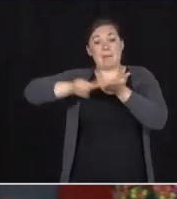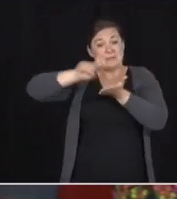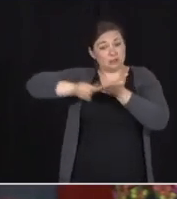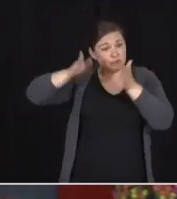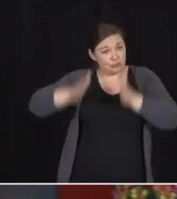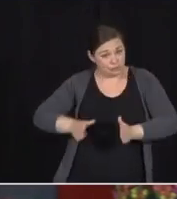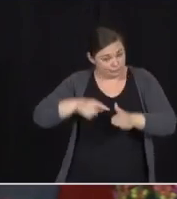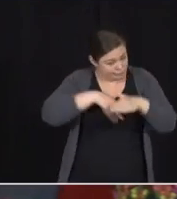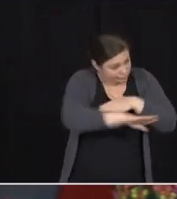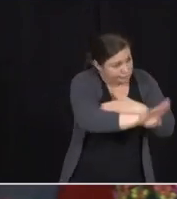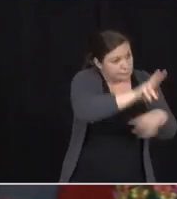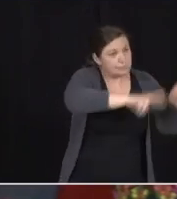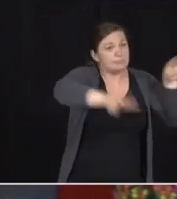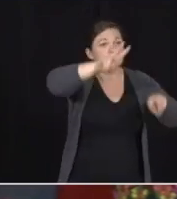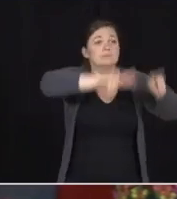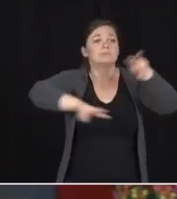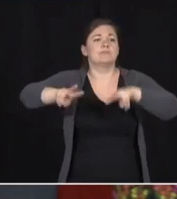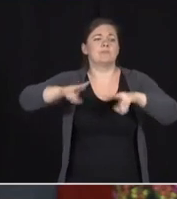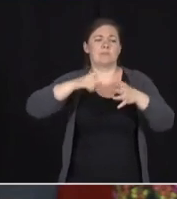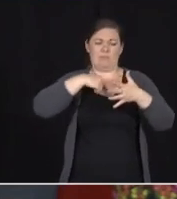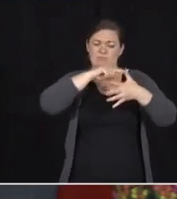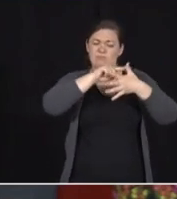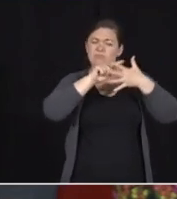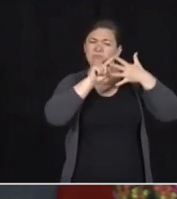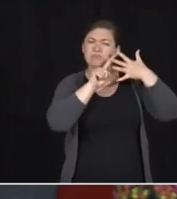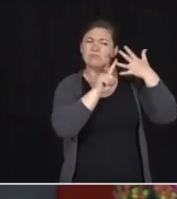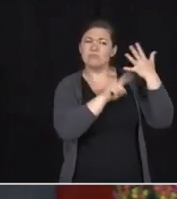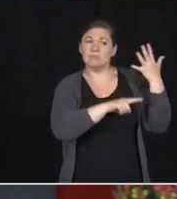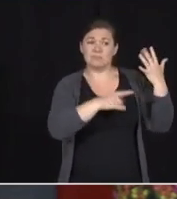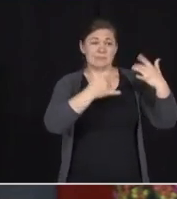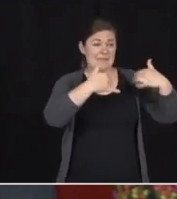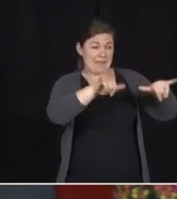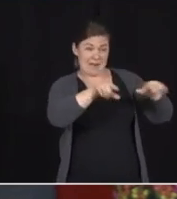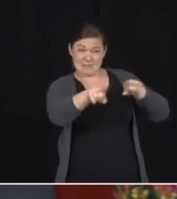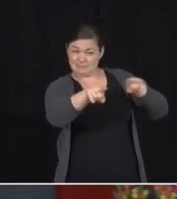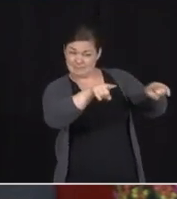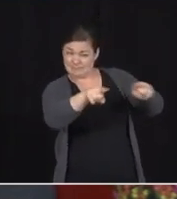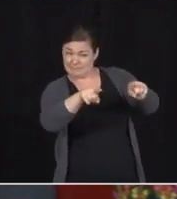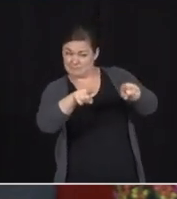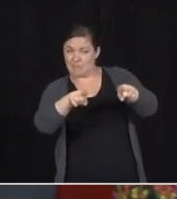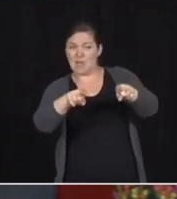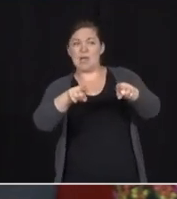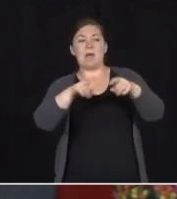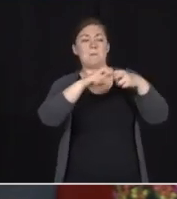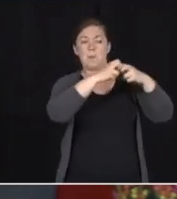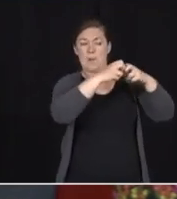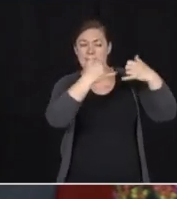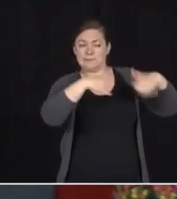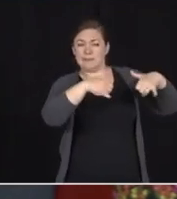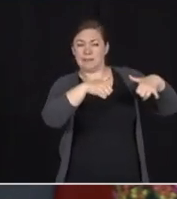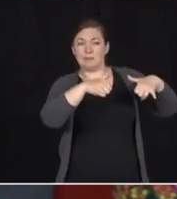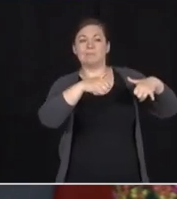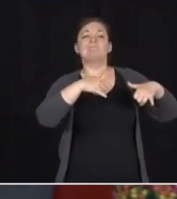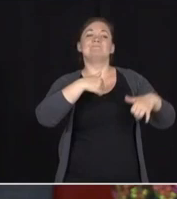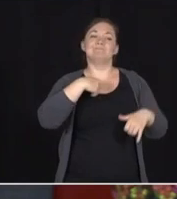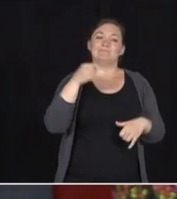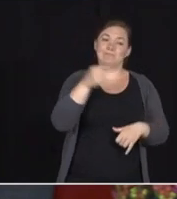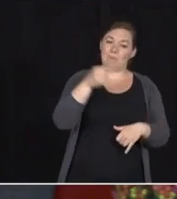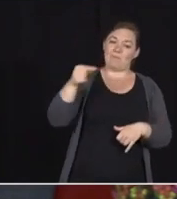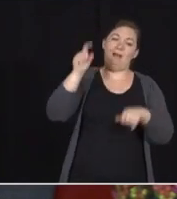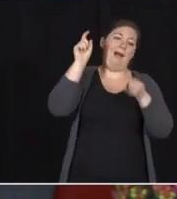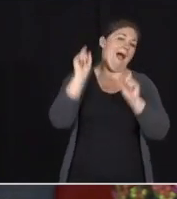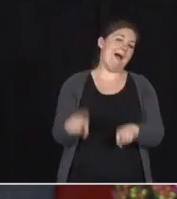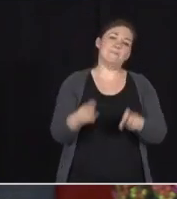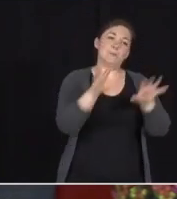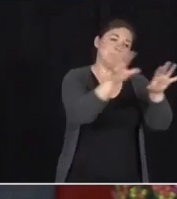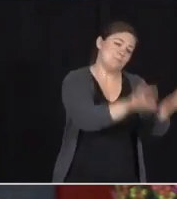the homes, and they're still having troubles, then our obligation as a government is to take another measure. And this is another